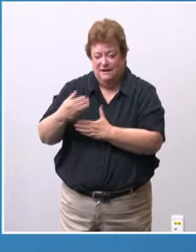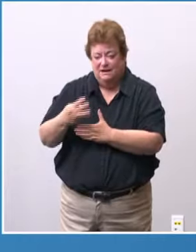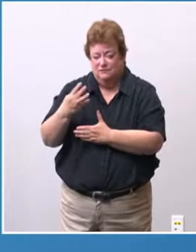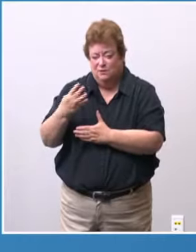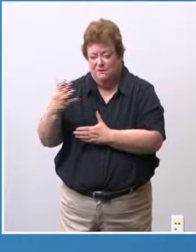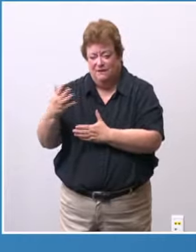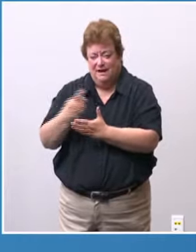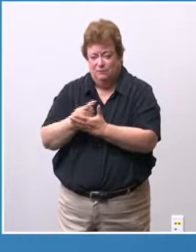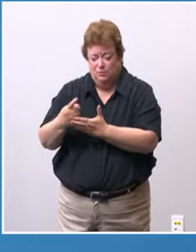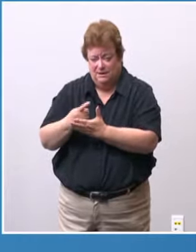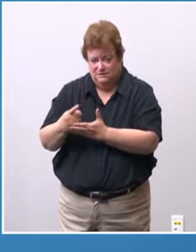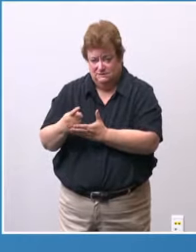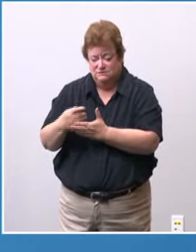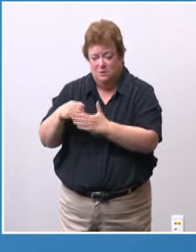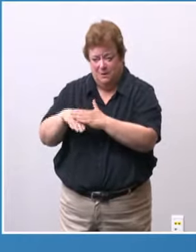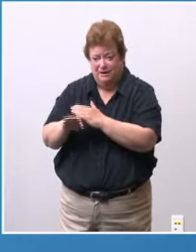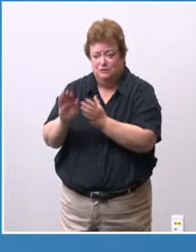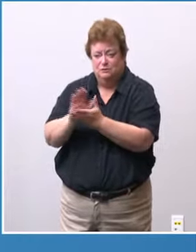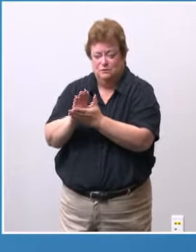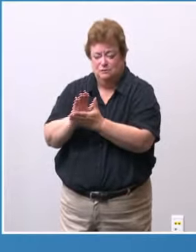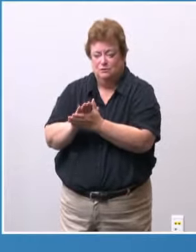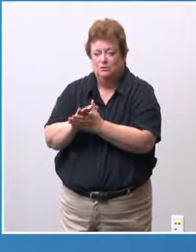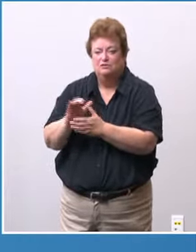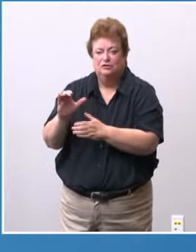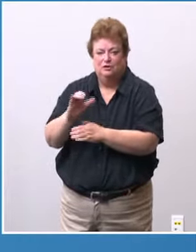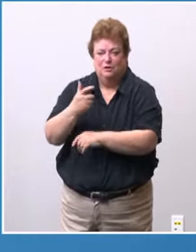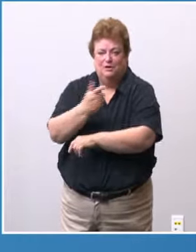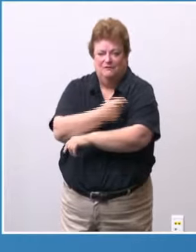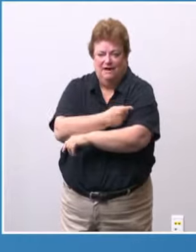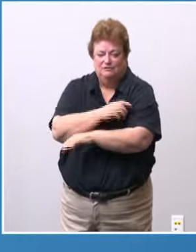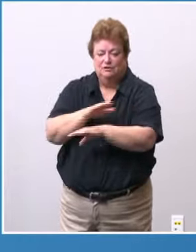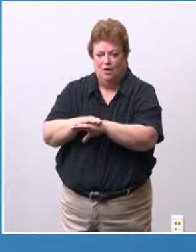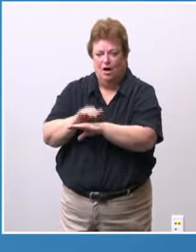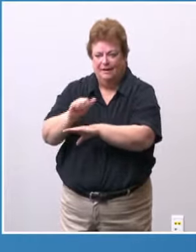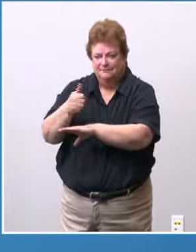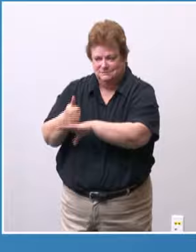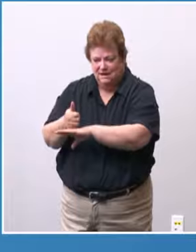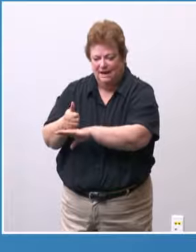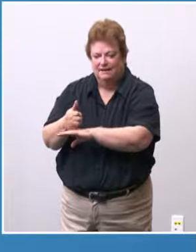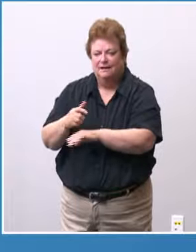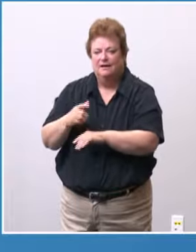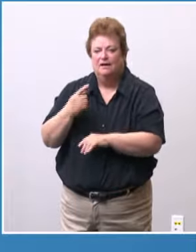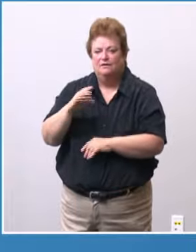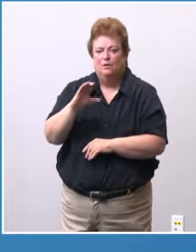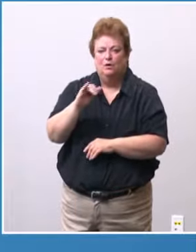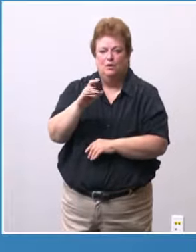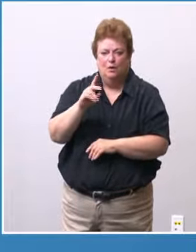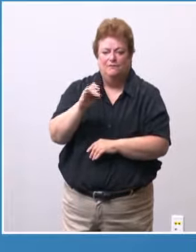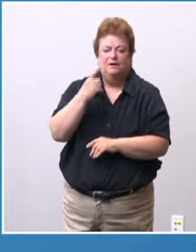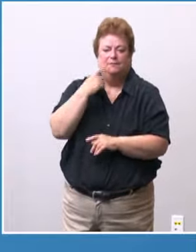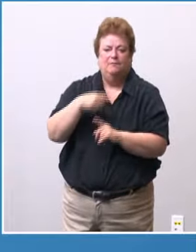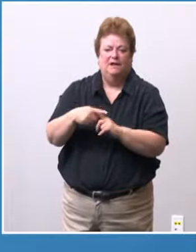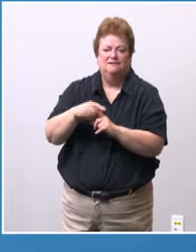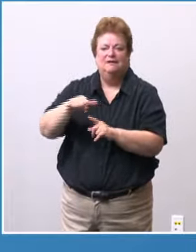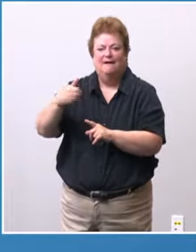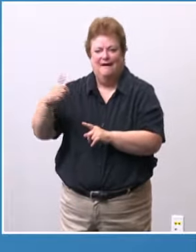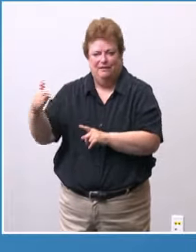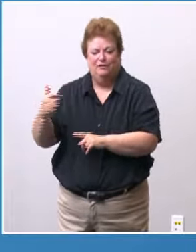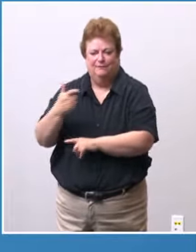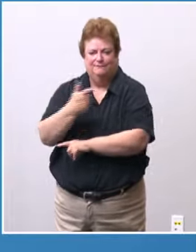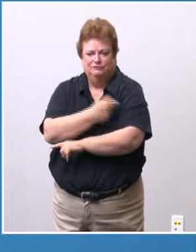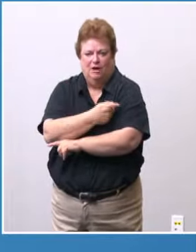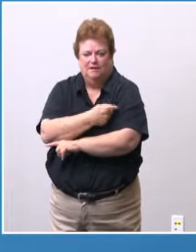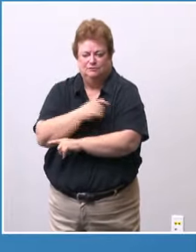So we'll be doing on-site vaccinations, not only just for COVID, but other immunizations as well. So